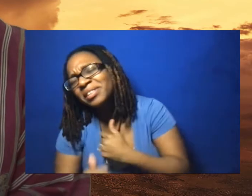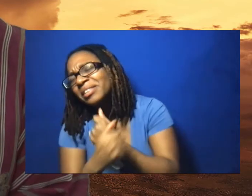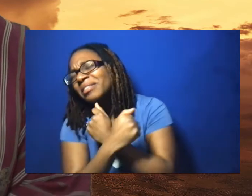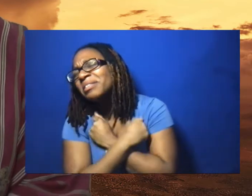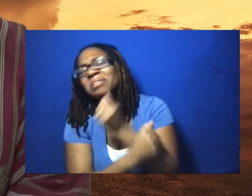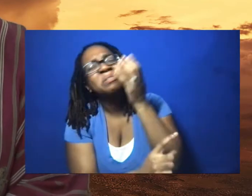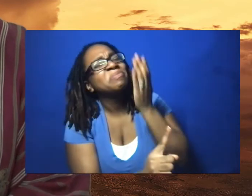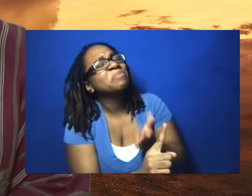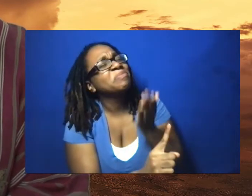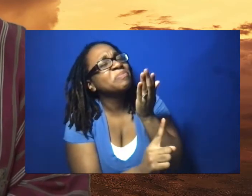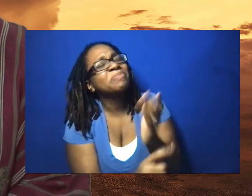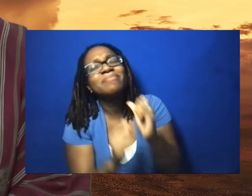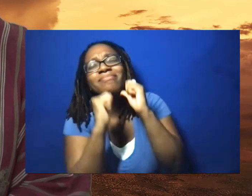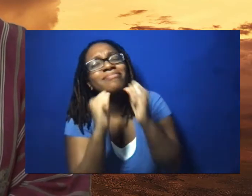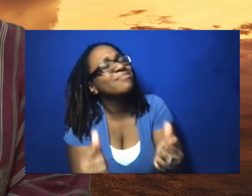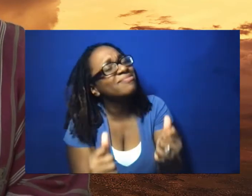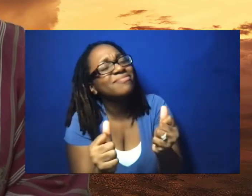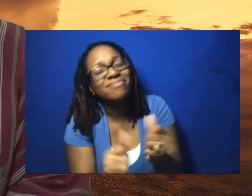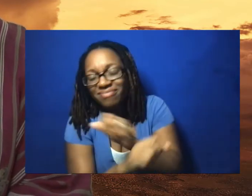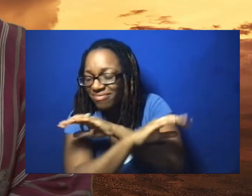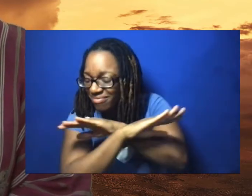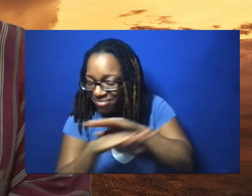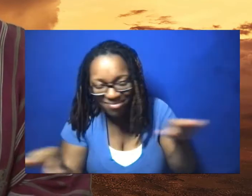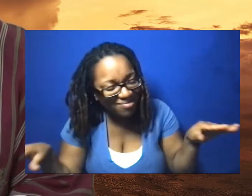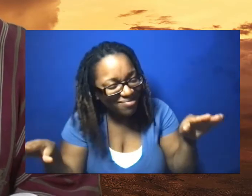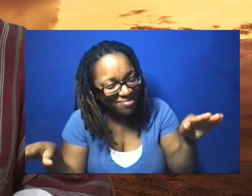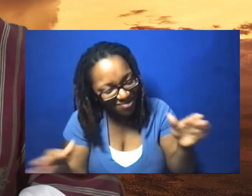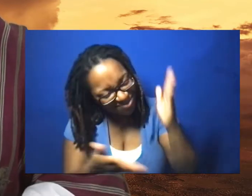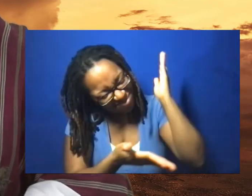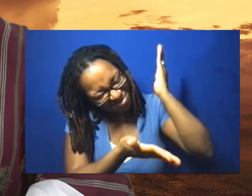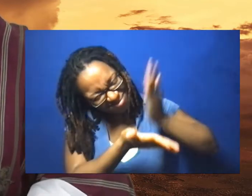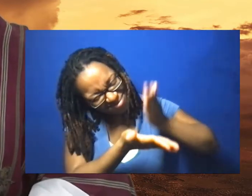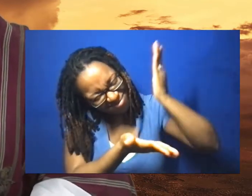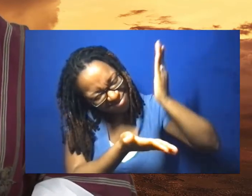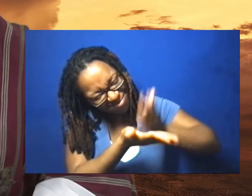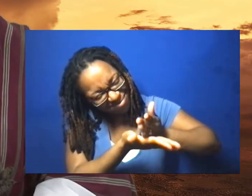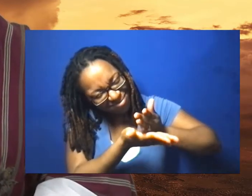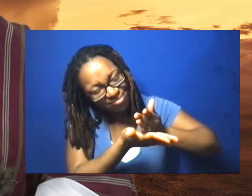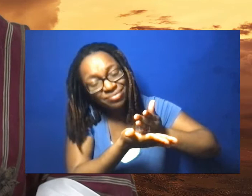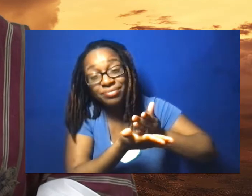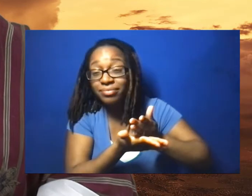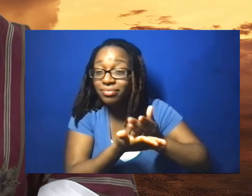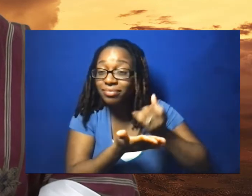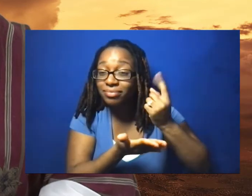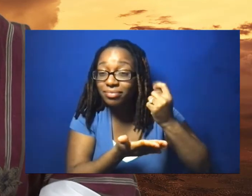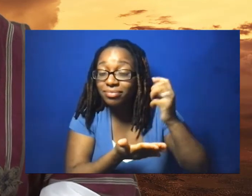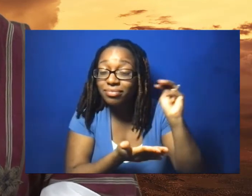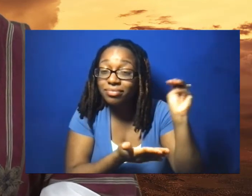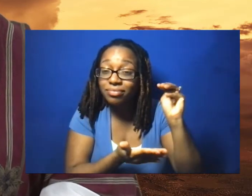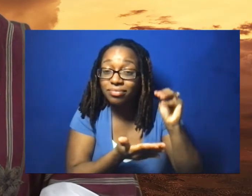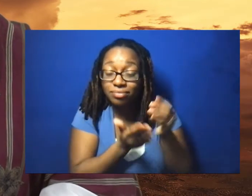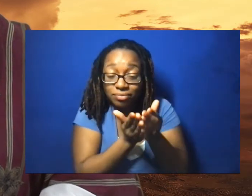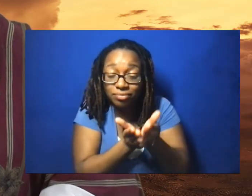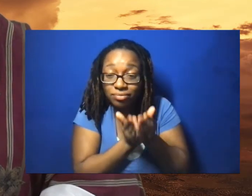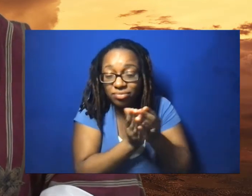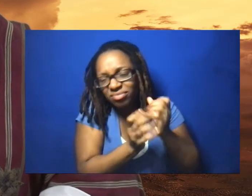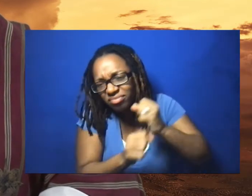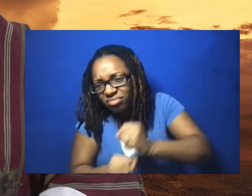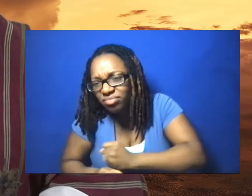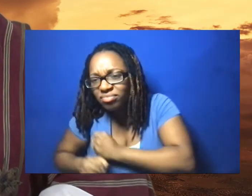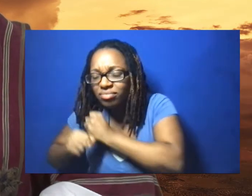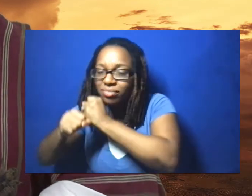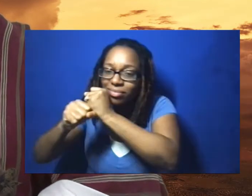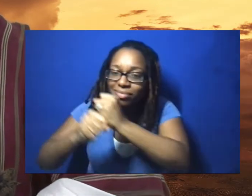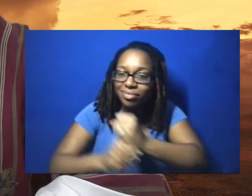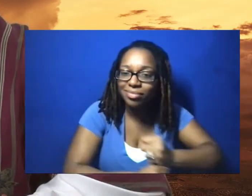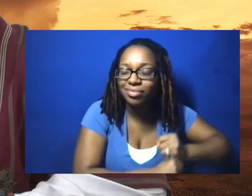do it. Don't do it. Don't do it. Don't do it. And as Mufunga round the curve of the bend,